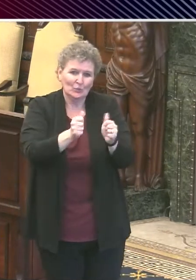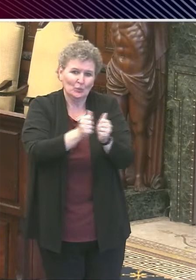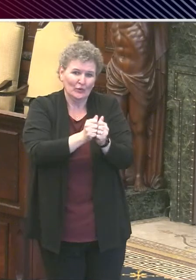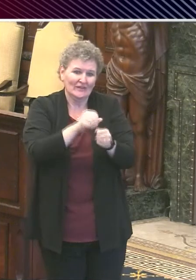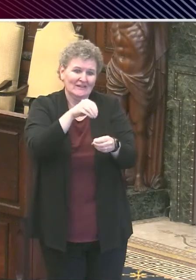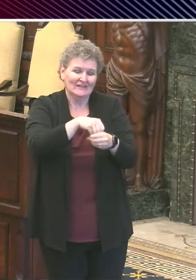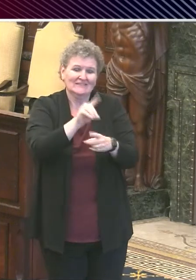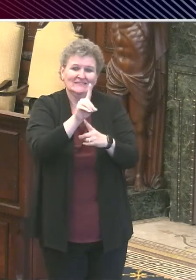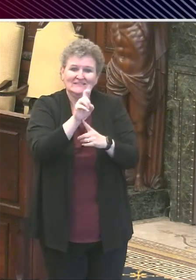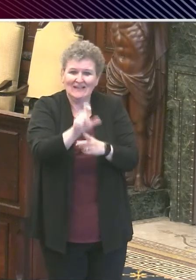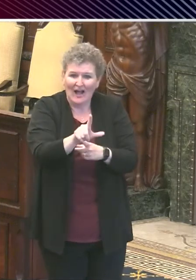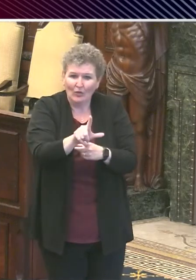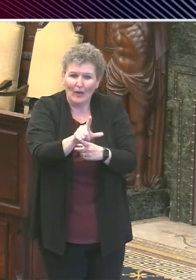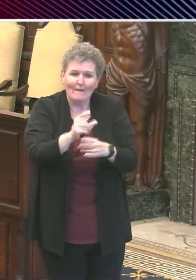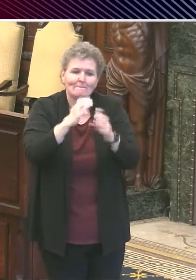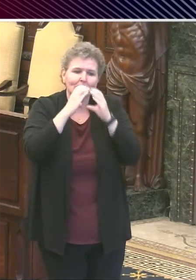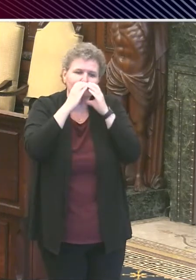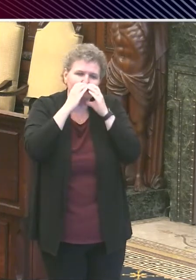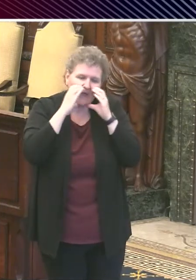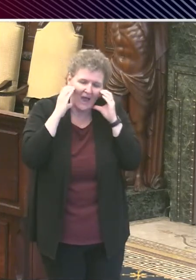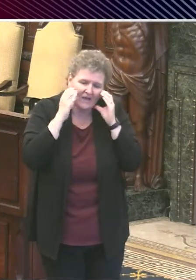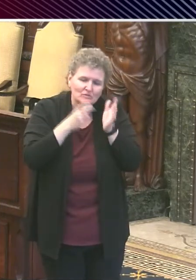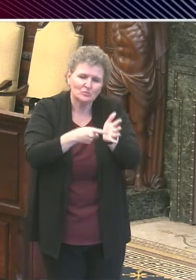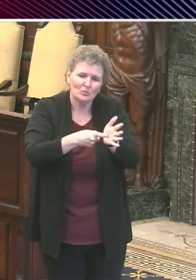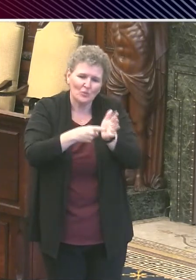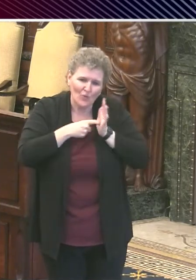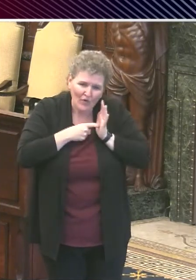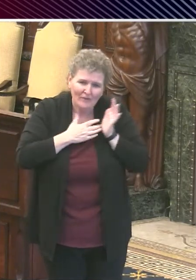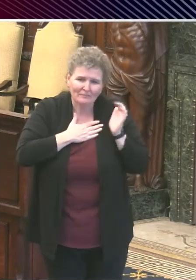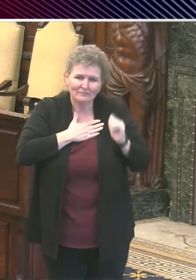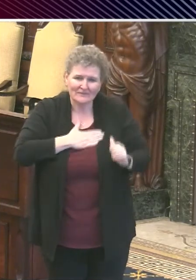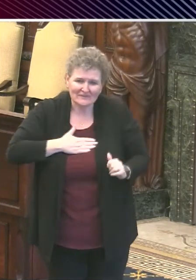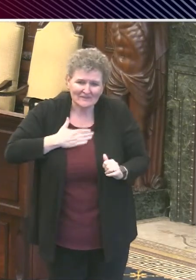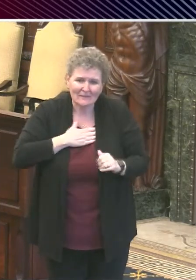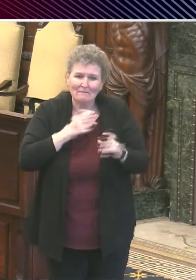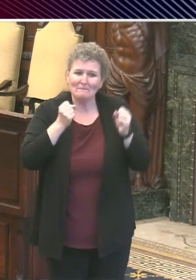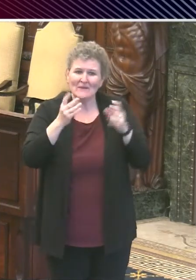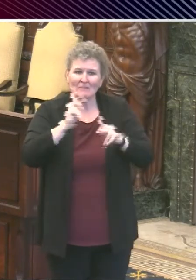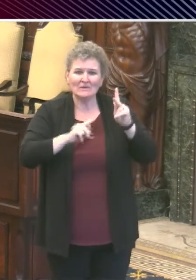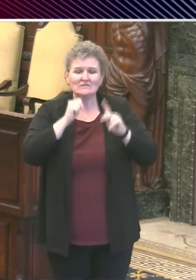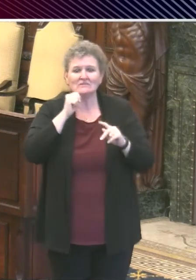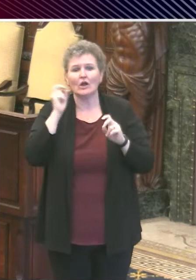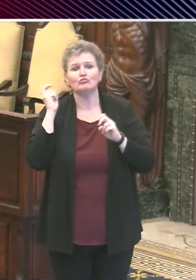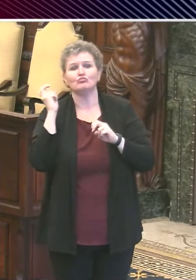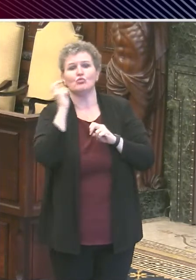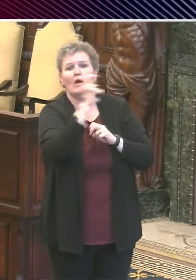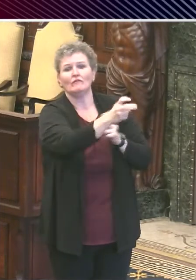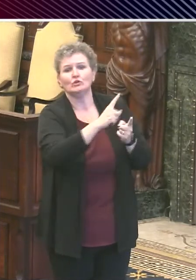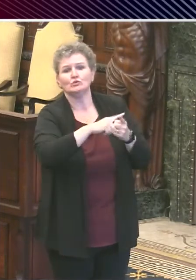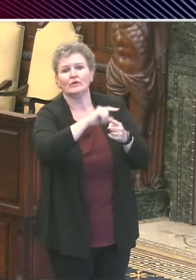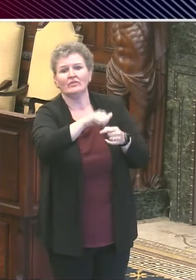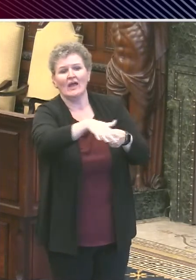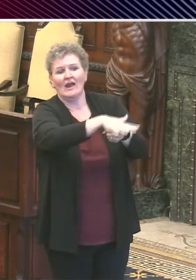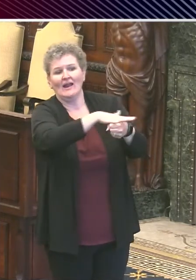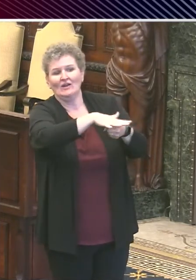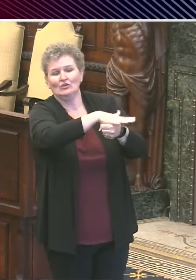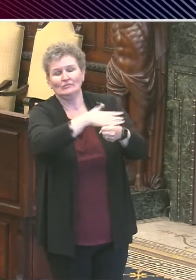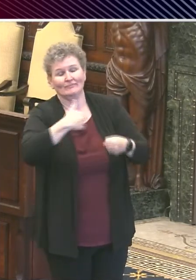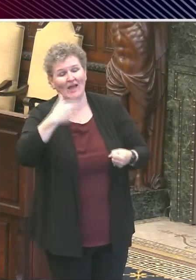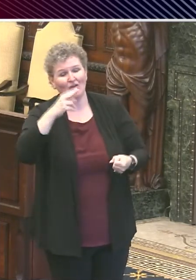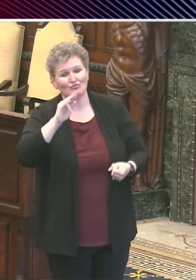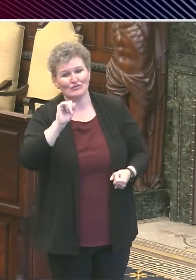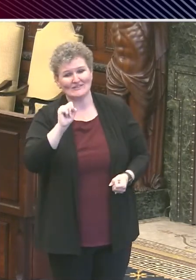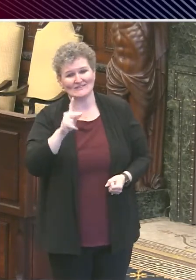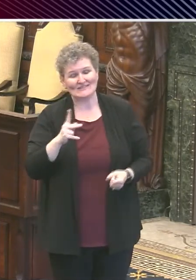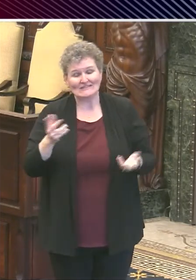afterwards. And we're recommending that people not travel to those high incidence areas. Thanks. And you mentioned the death rate and that we haven't seen